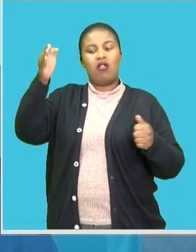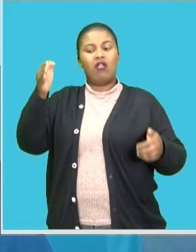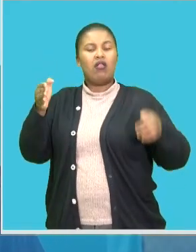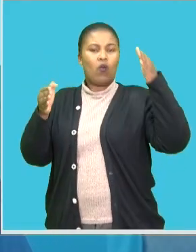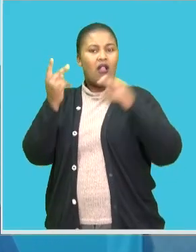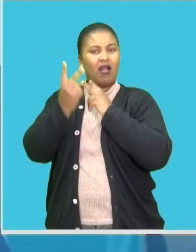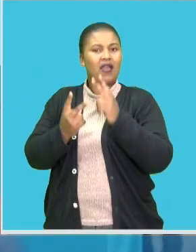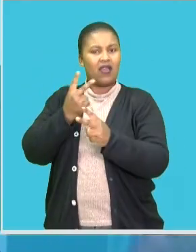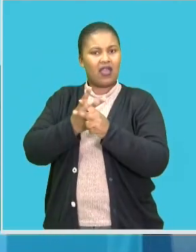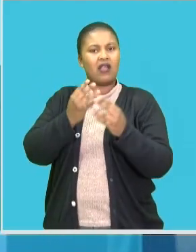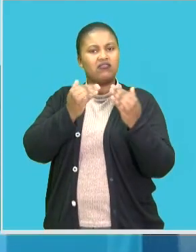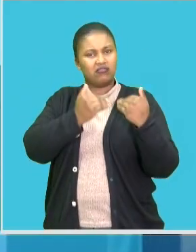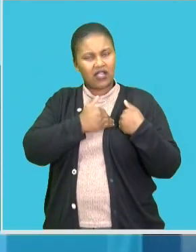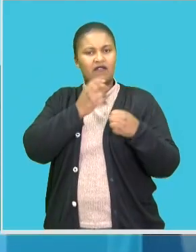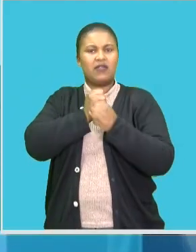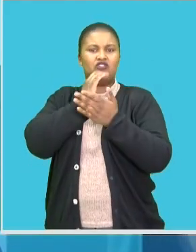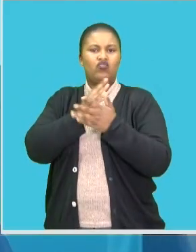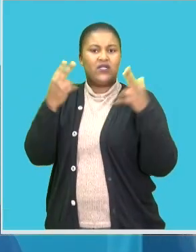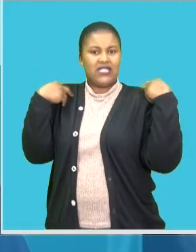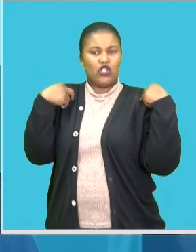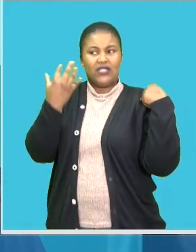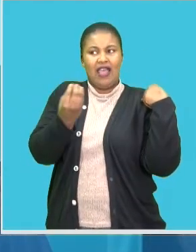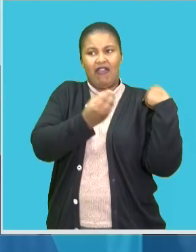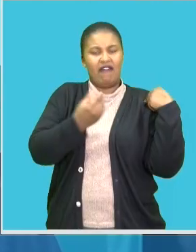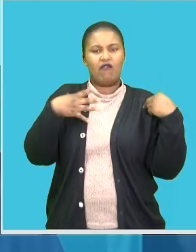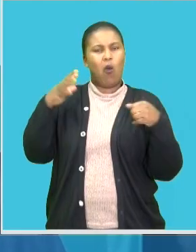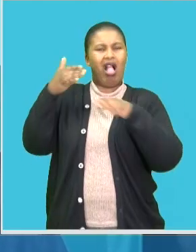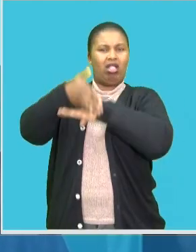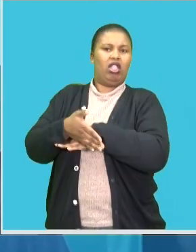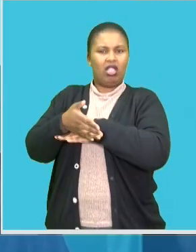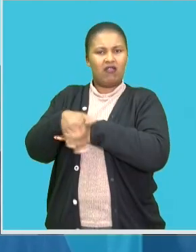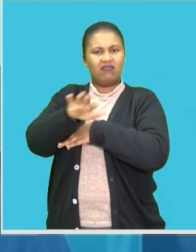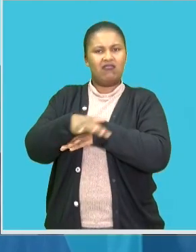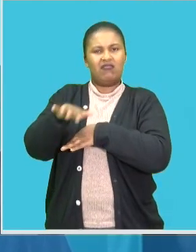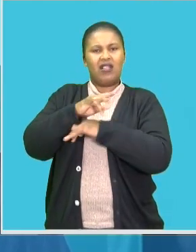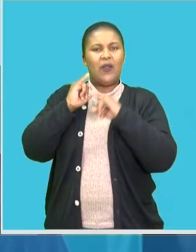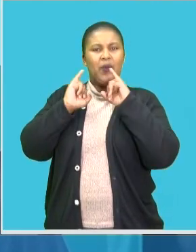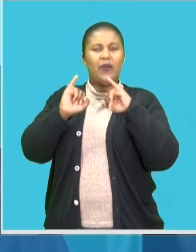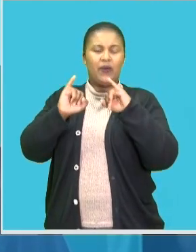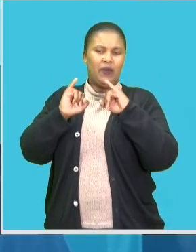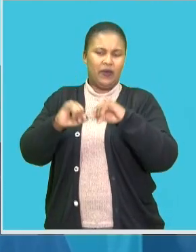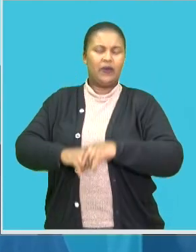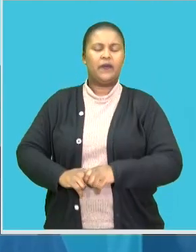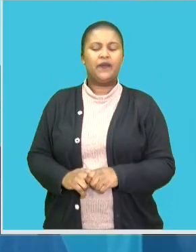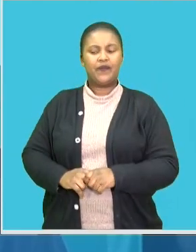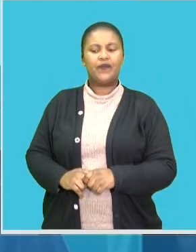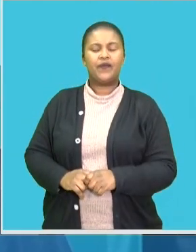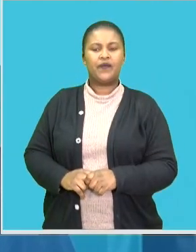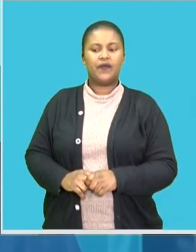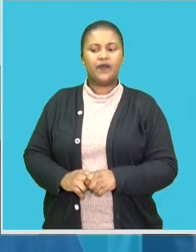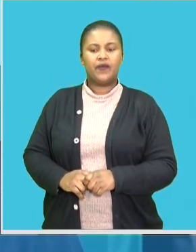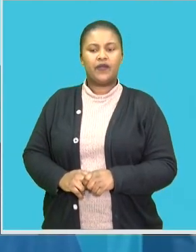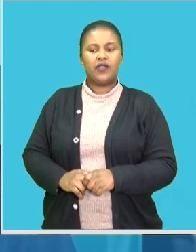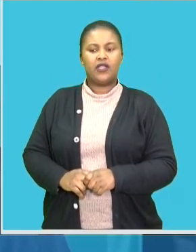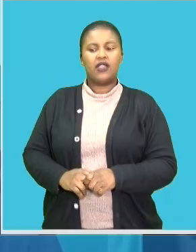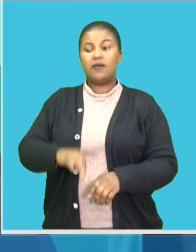we secure it by ensuring that it's secured so that we don't have land invasions. And we know this being a year